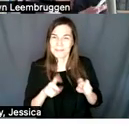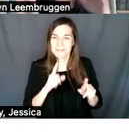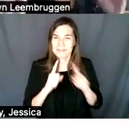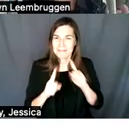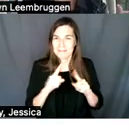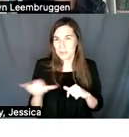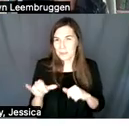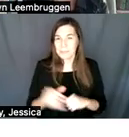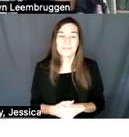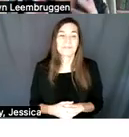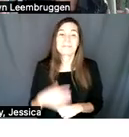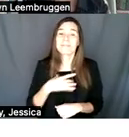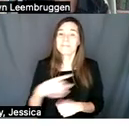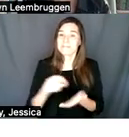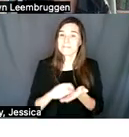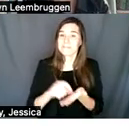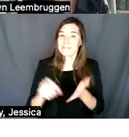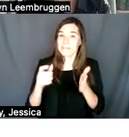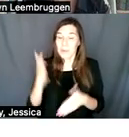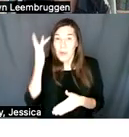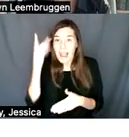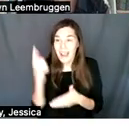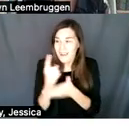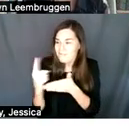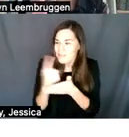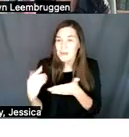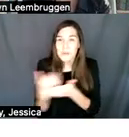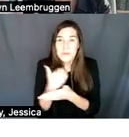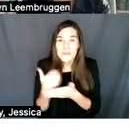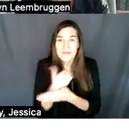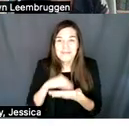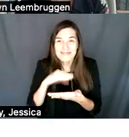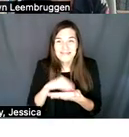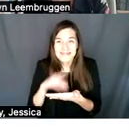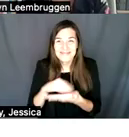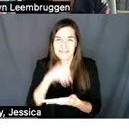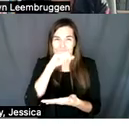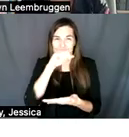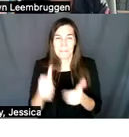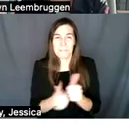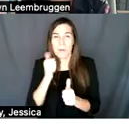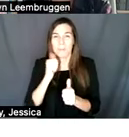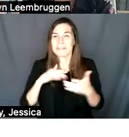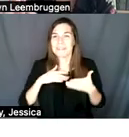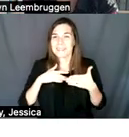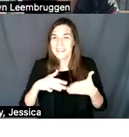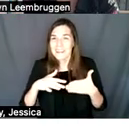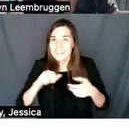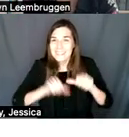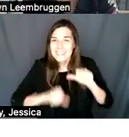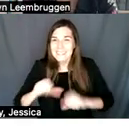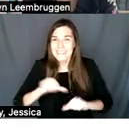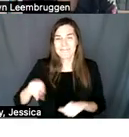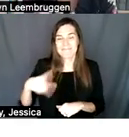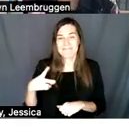something completely new every single week. And that is what I loved most about studying science and doing my